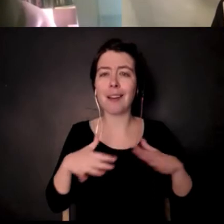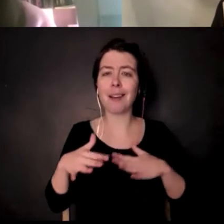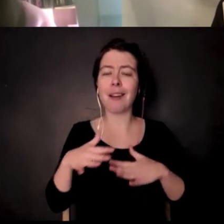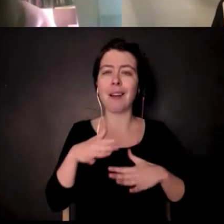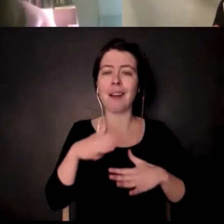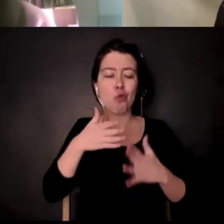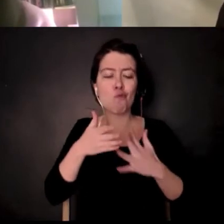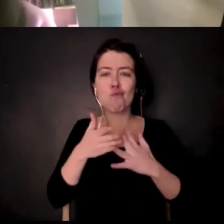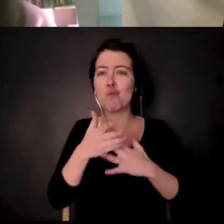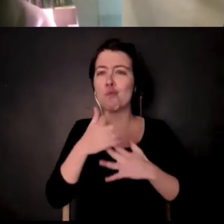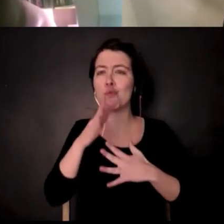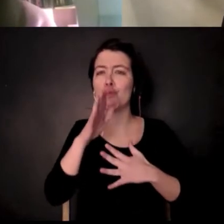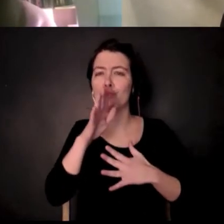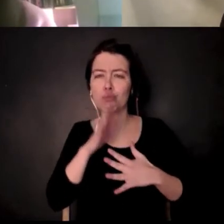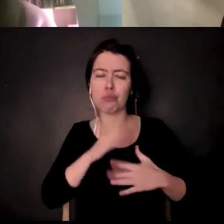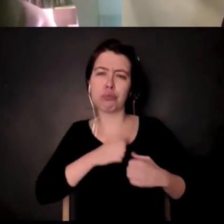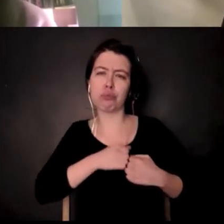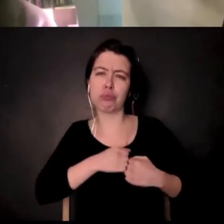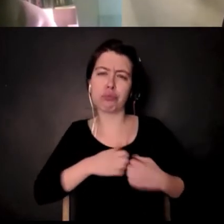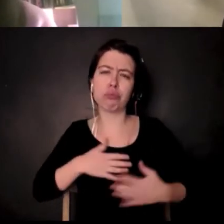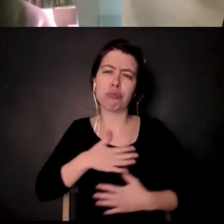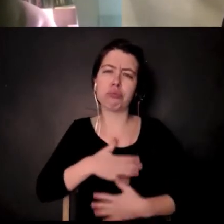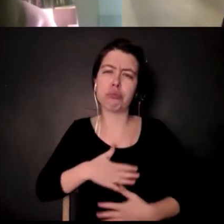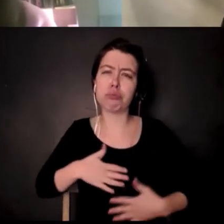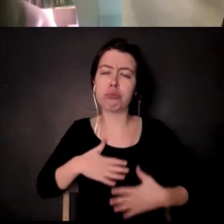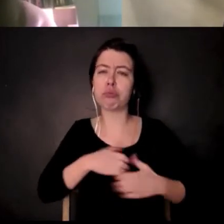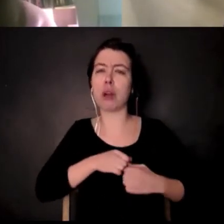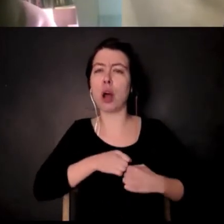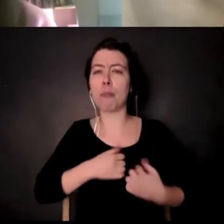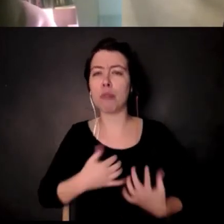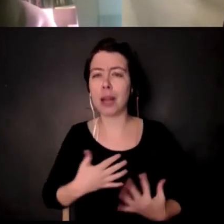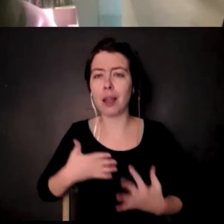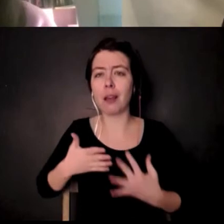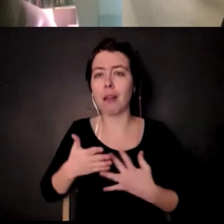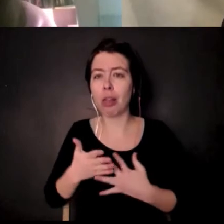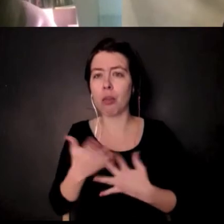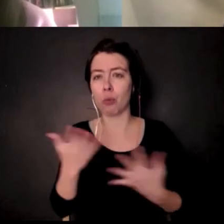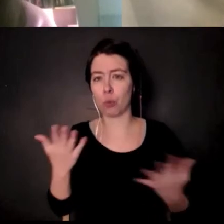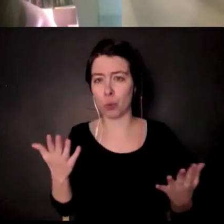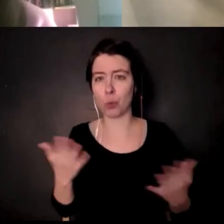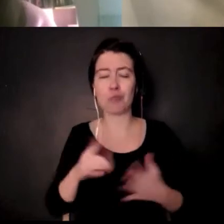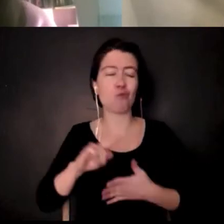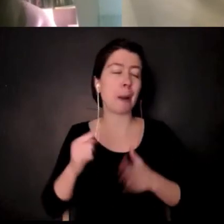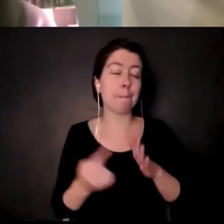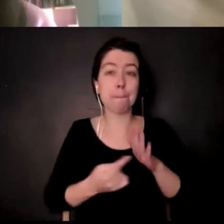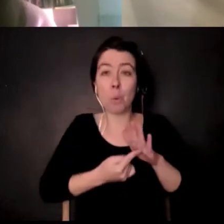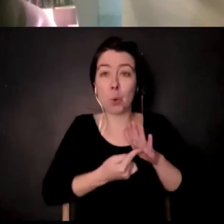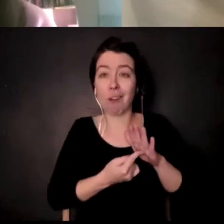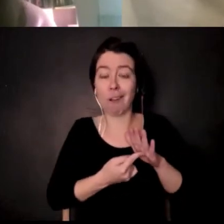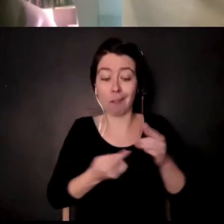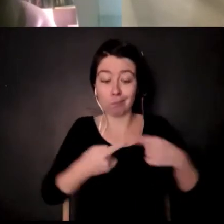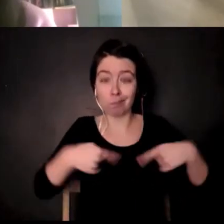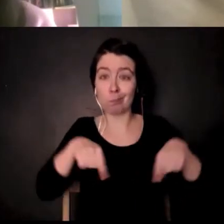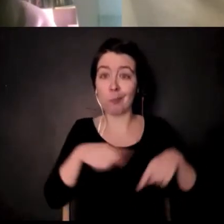a really important thing to offer as artists, as facilitators, as curators, as those of us